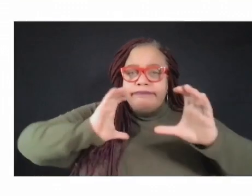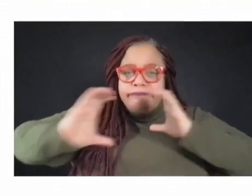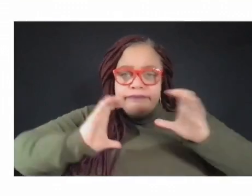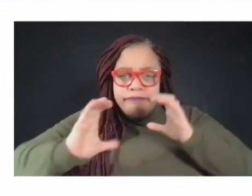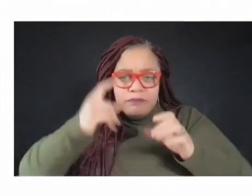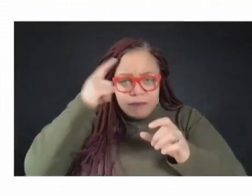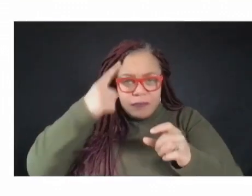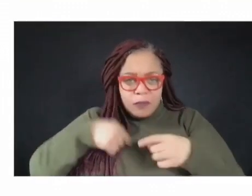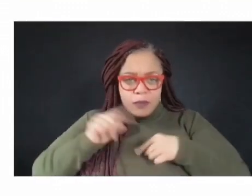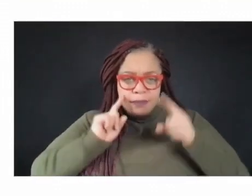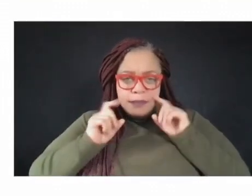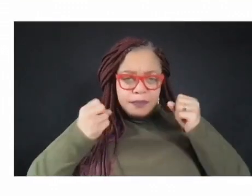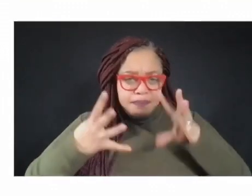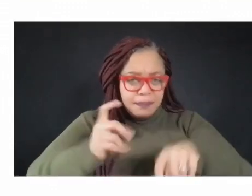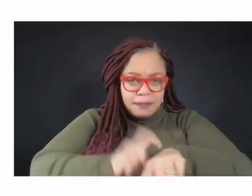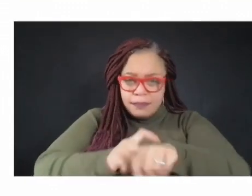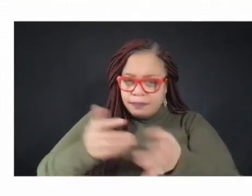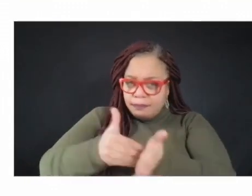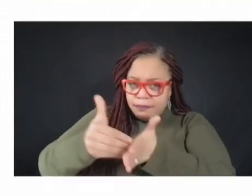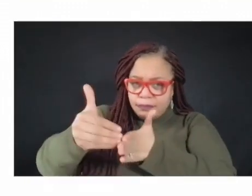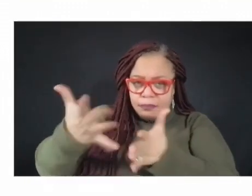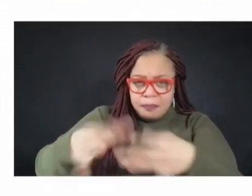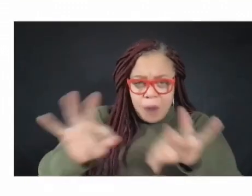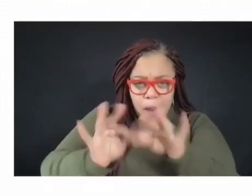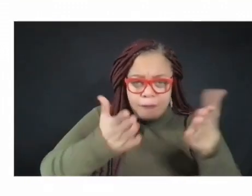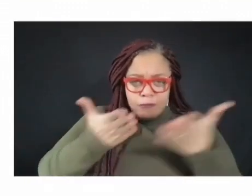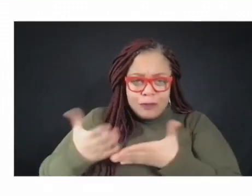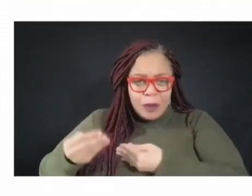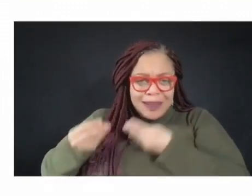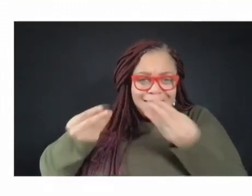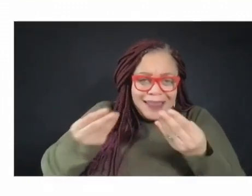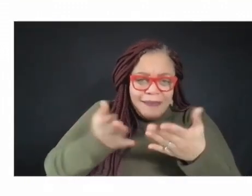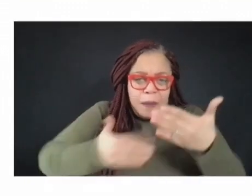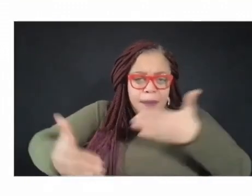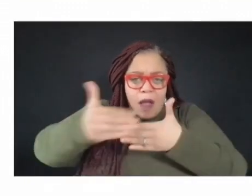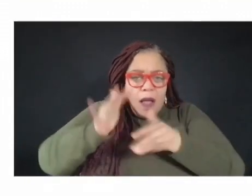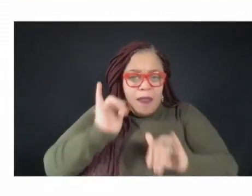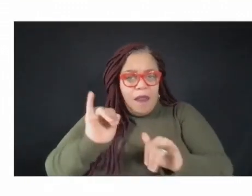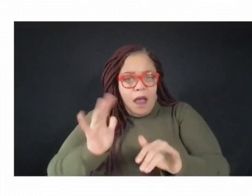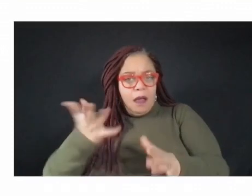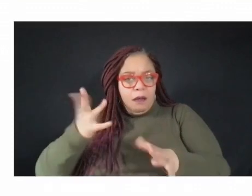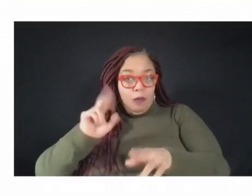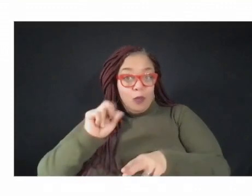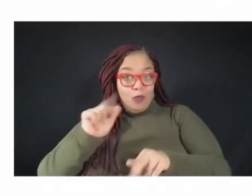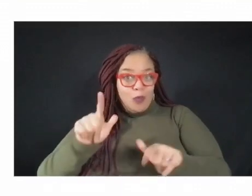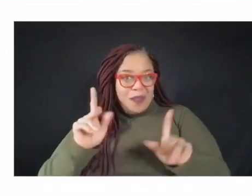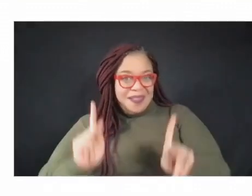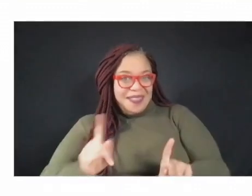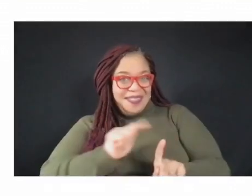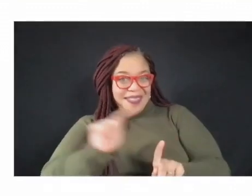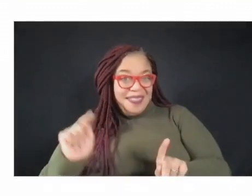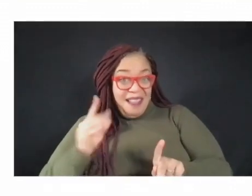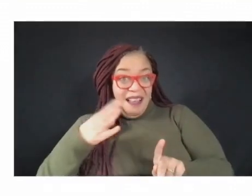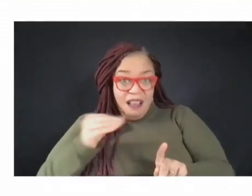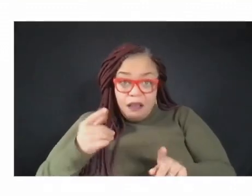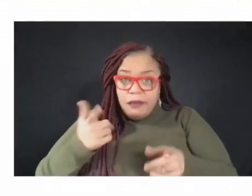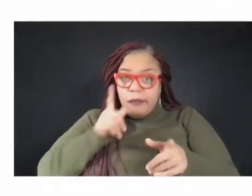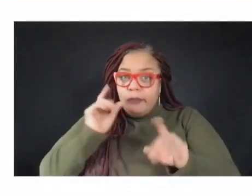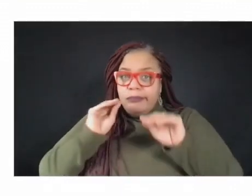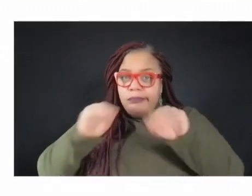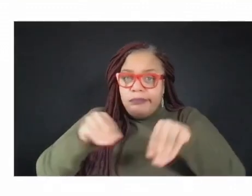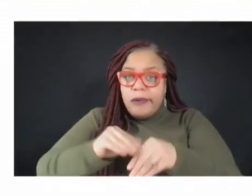got to pull in our artists, our singers, our poets to be part of this community as well.